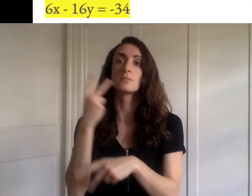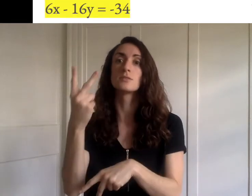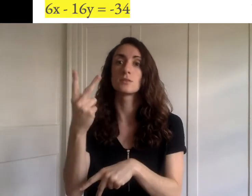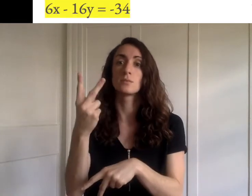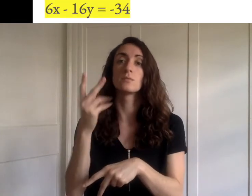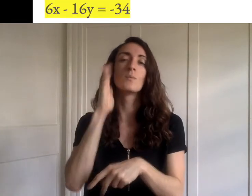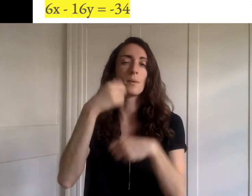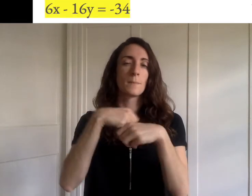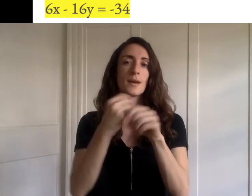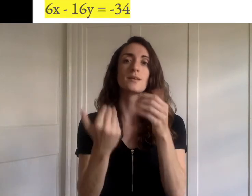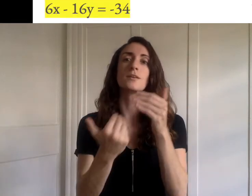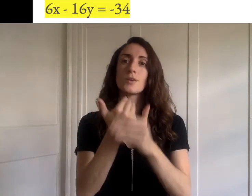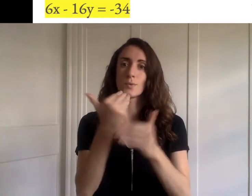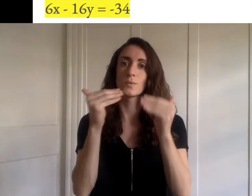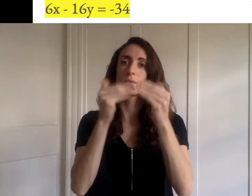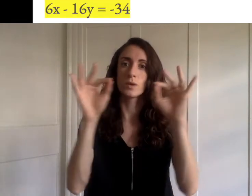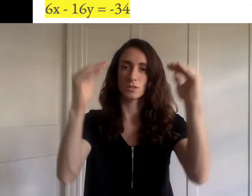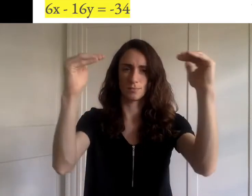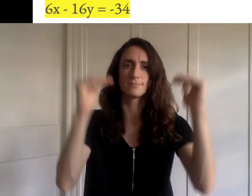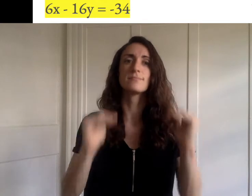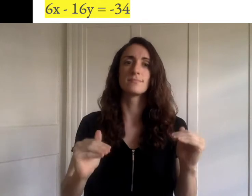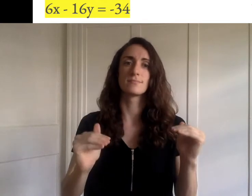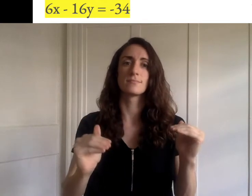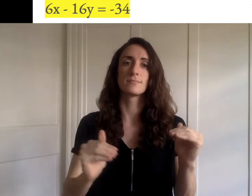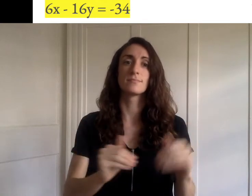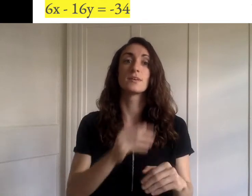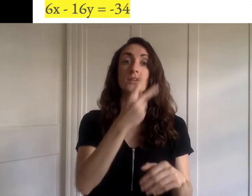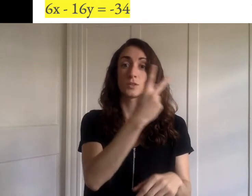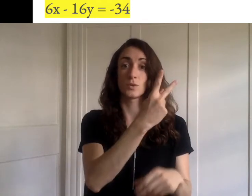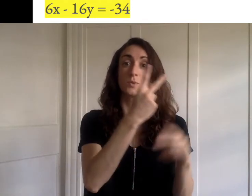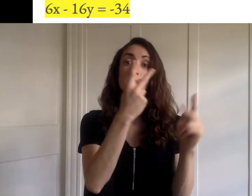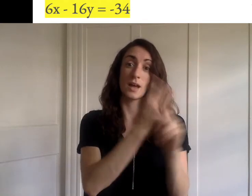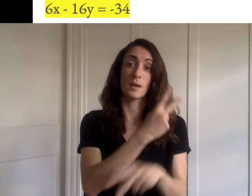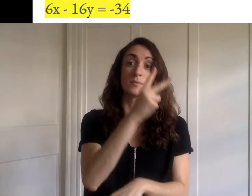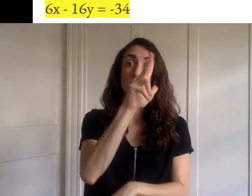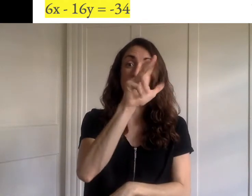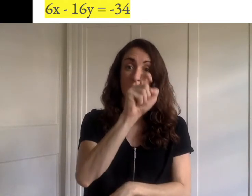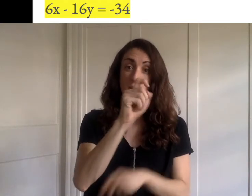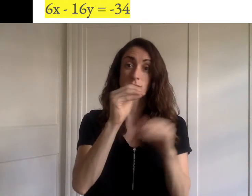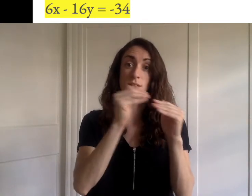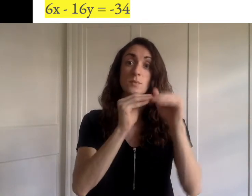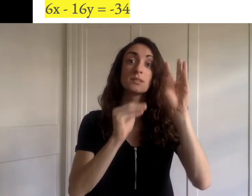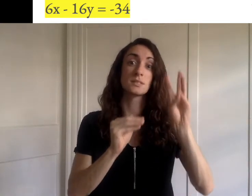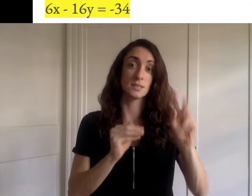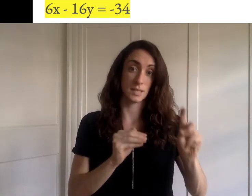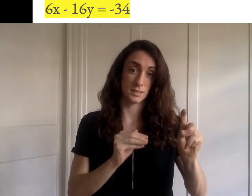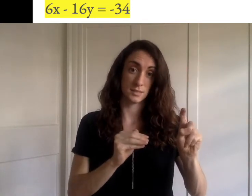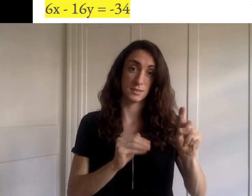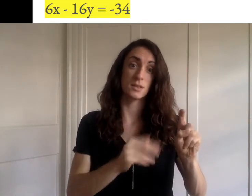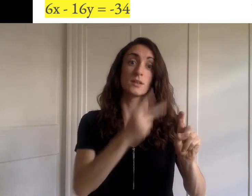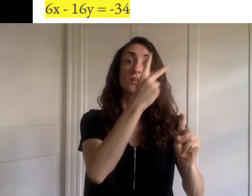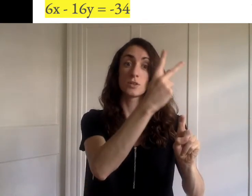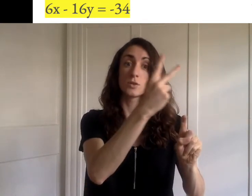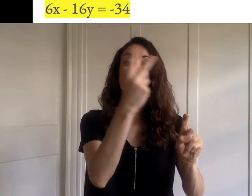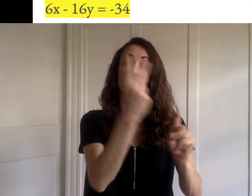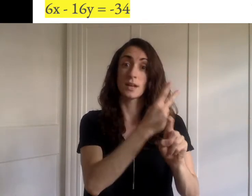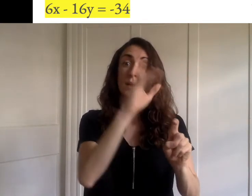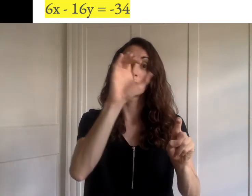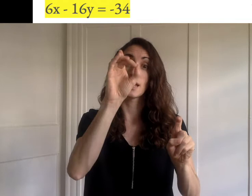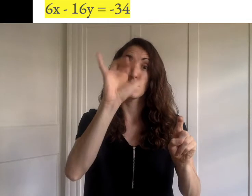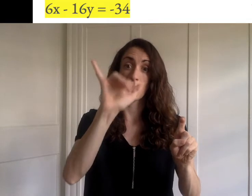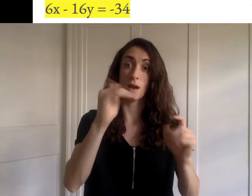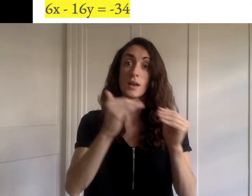get this new equation. 2 times 3x is 6x, 2 times negative 8y is negative